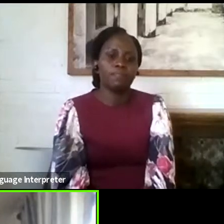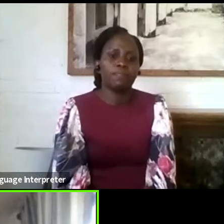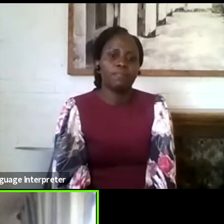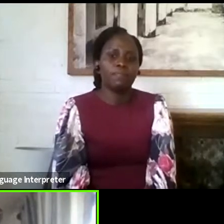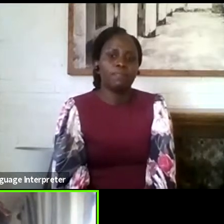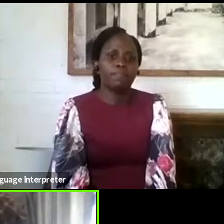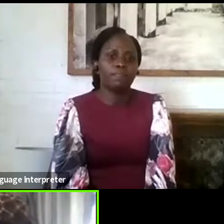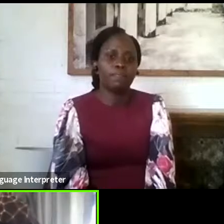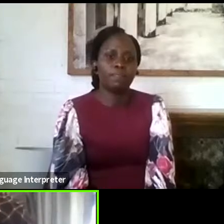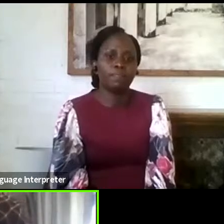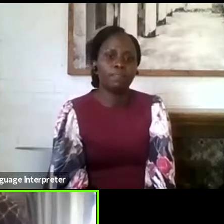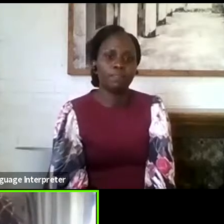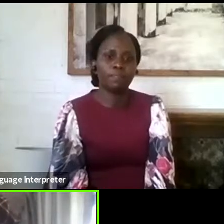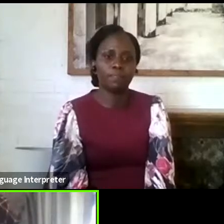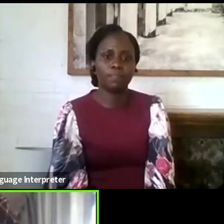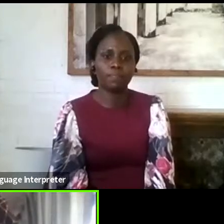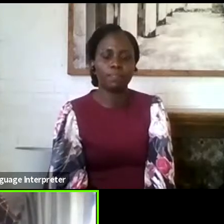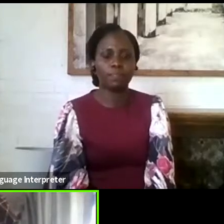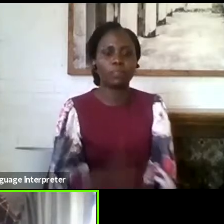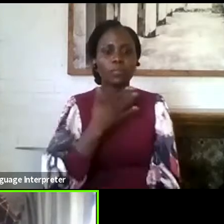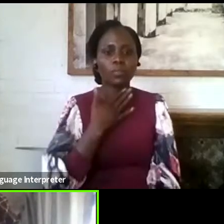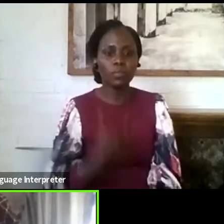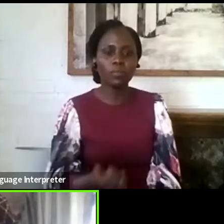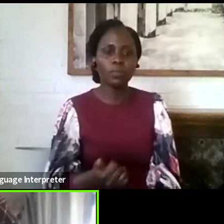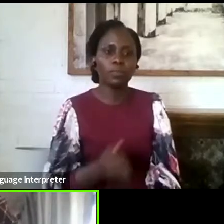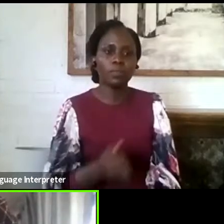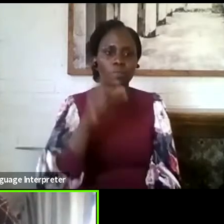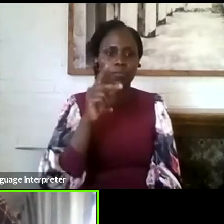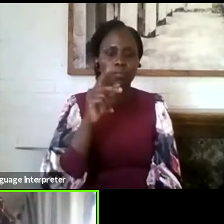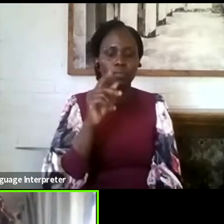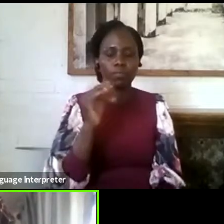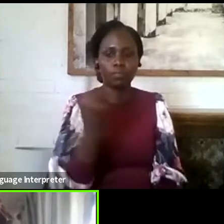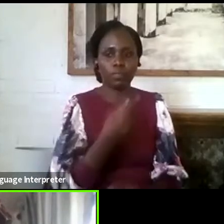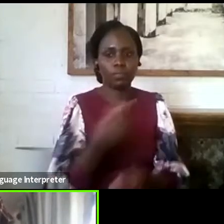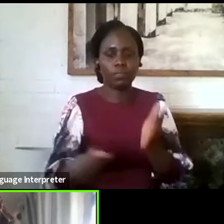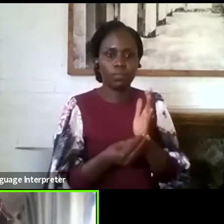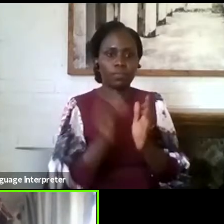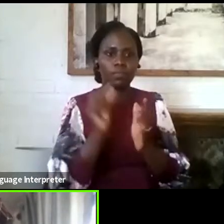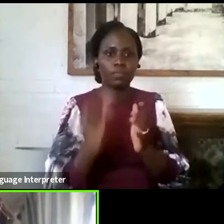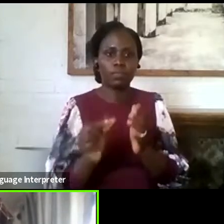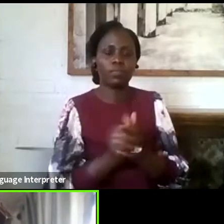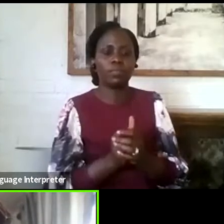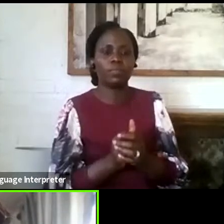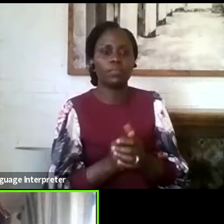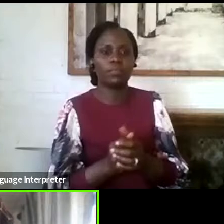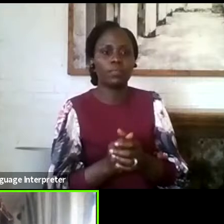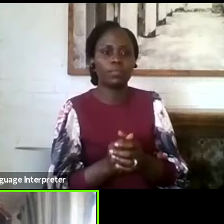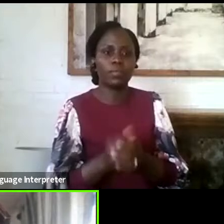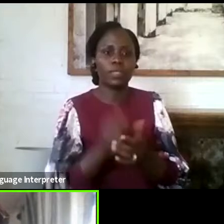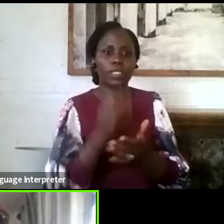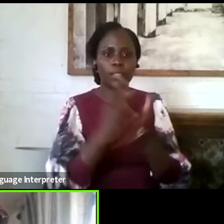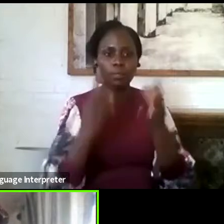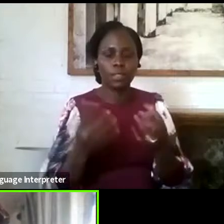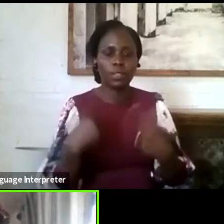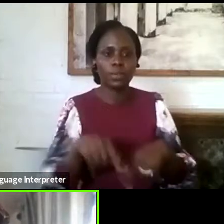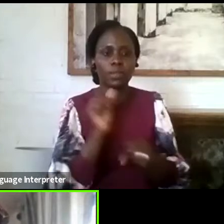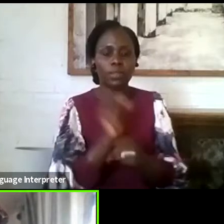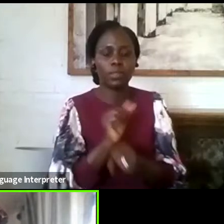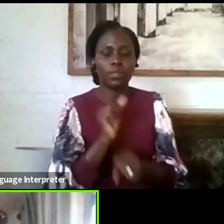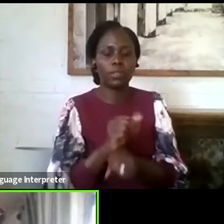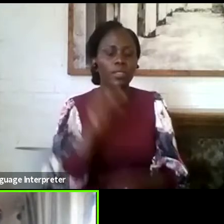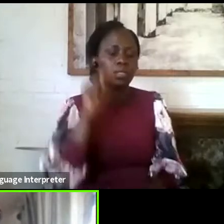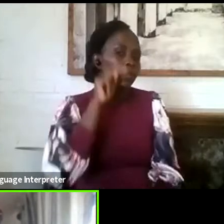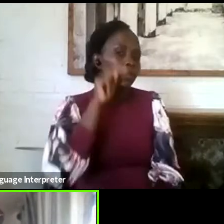just want to piggyback on what you've said. So something that we did in Nigeria, which I think would